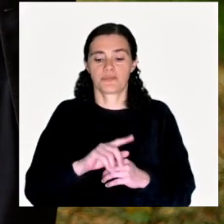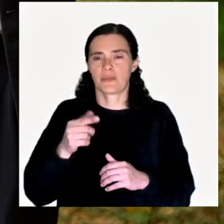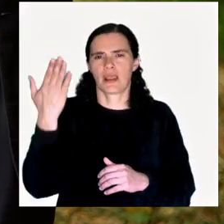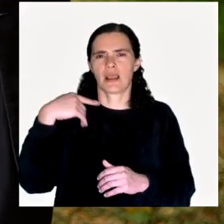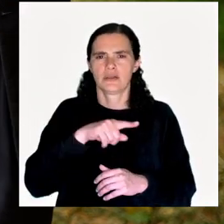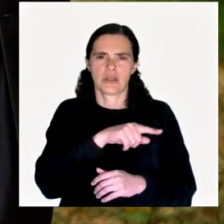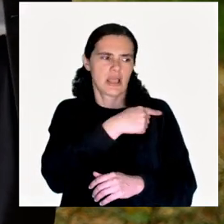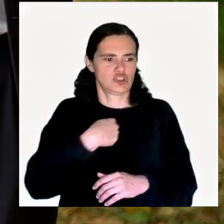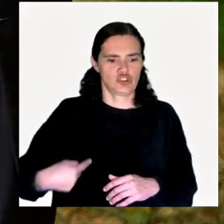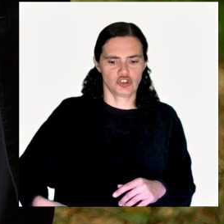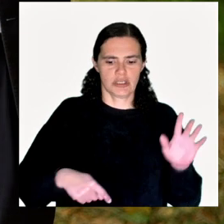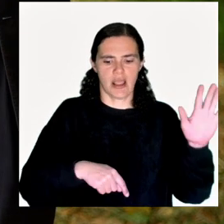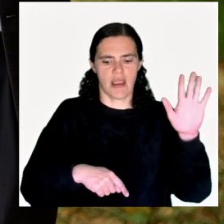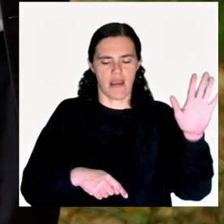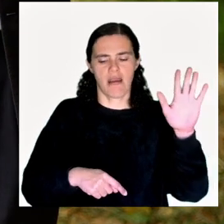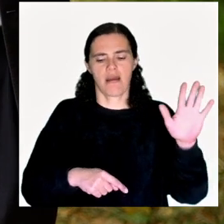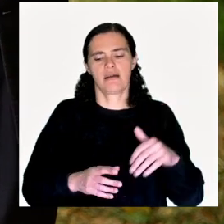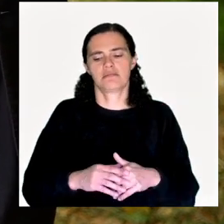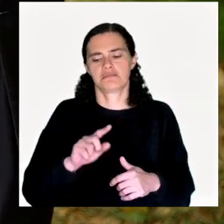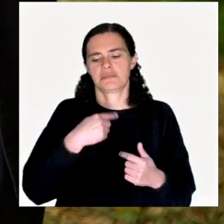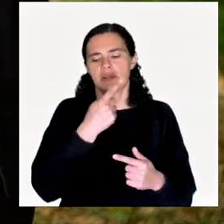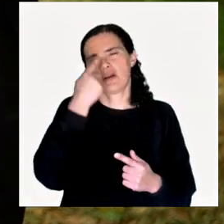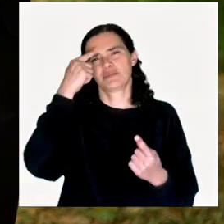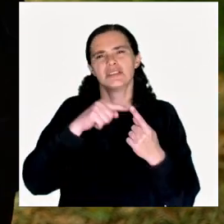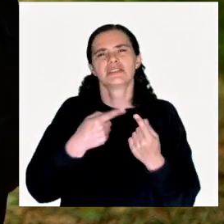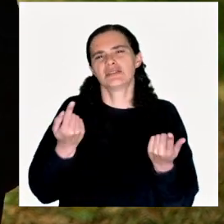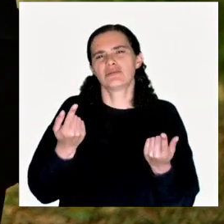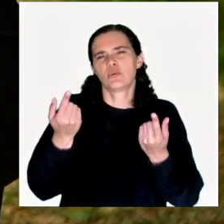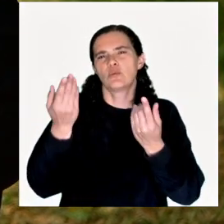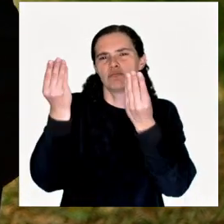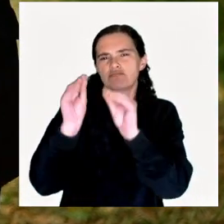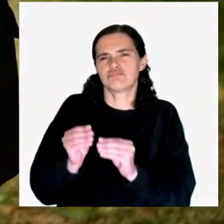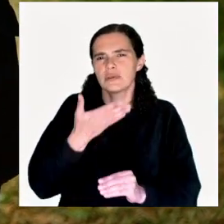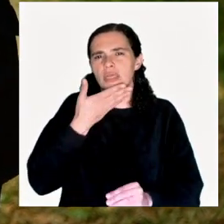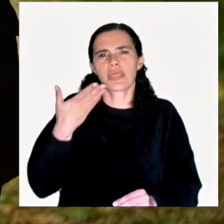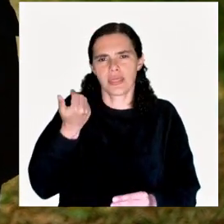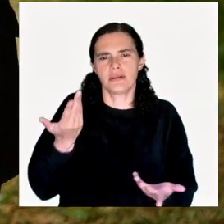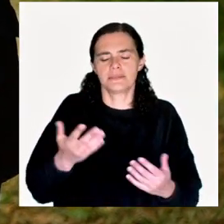that were gathered in China for, I would say, decorative art.